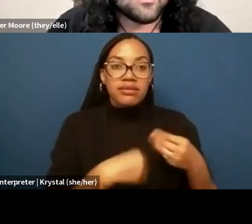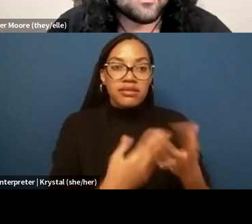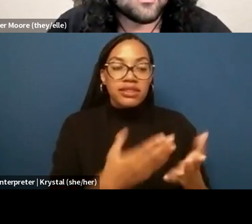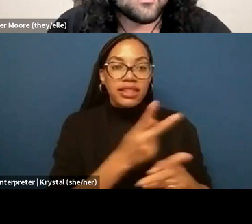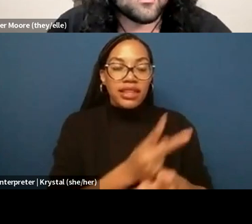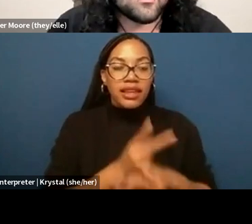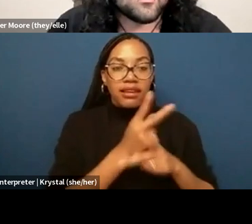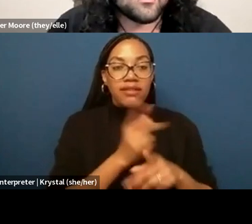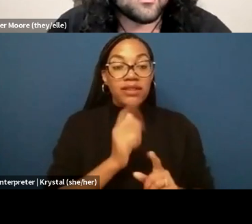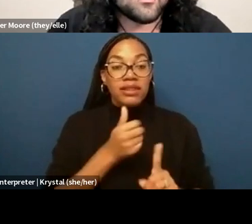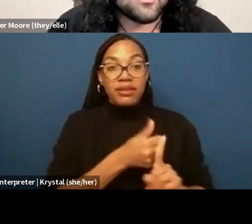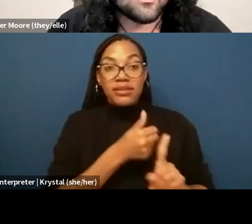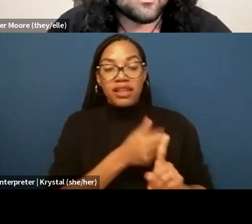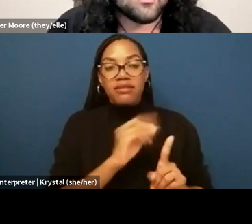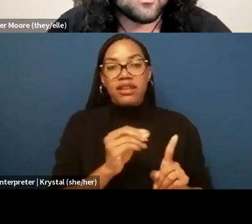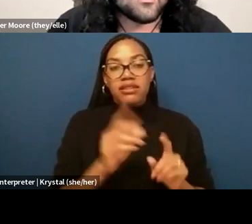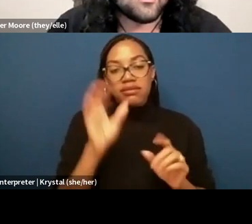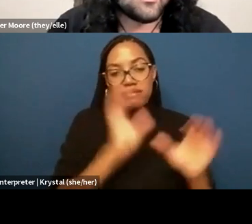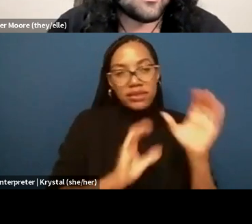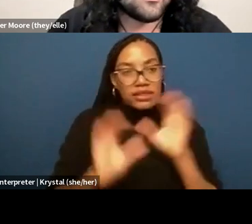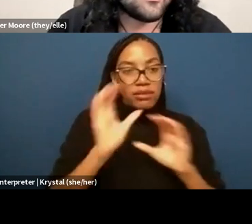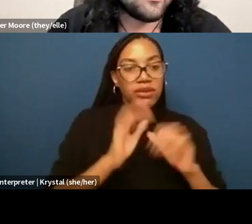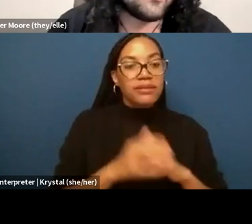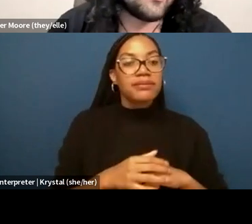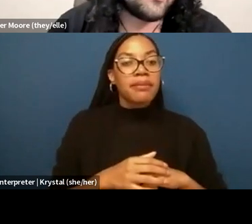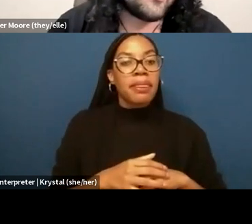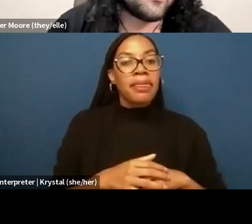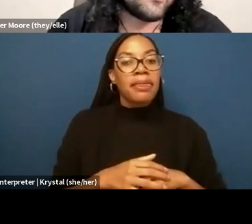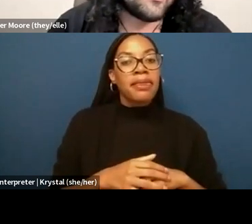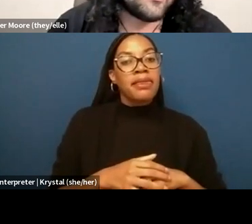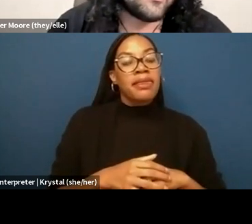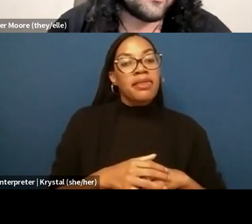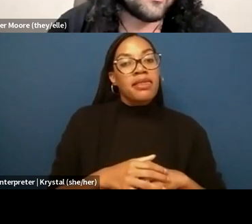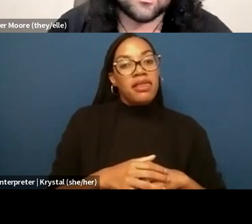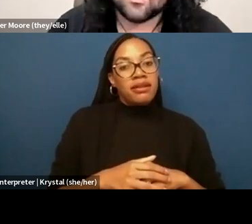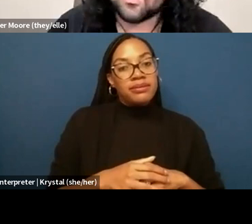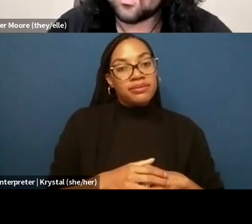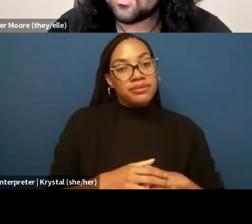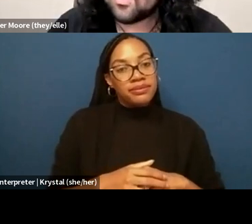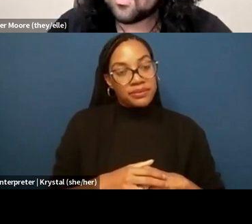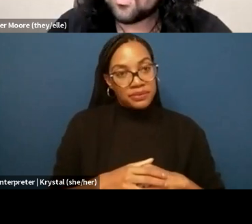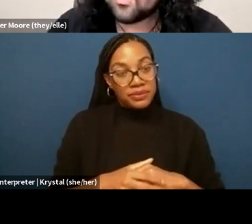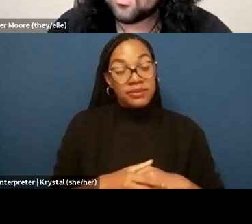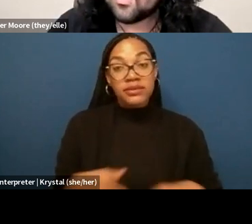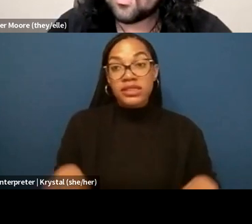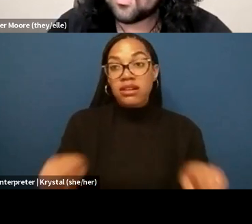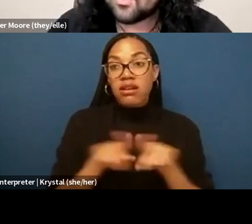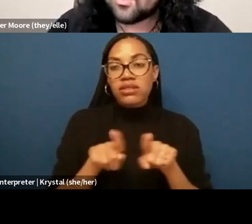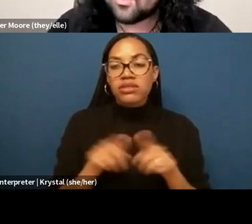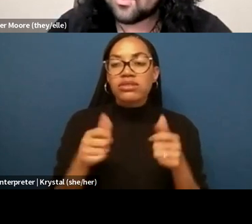themselves and explore. In addition, in building out people's sense of